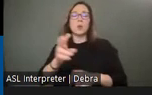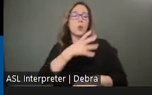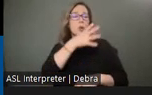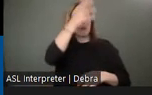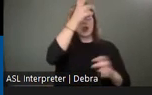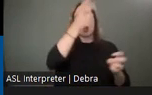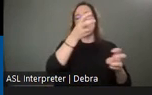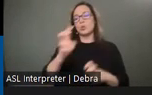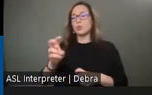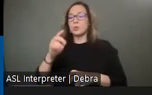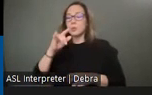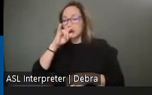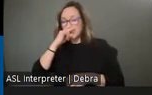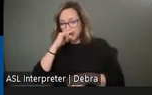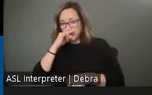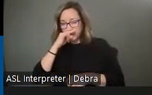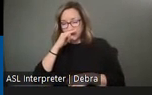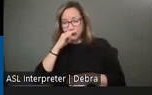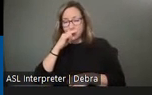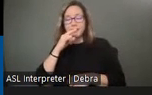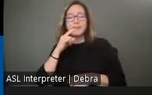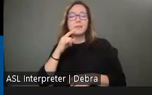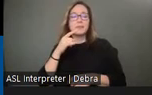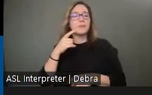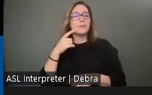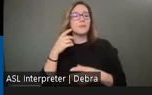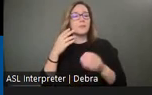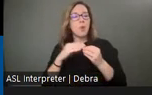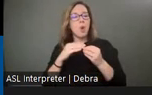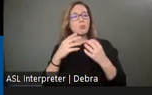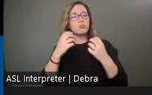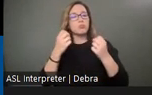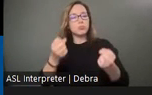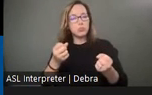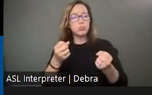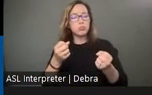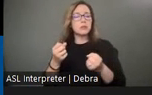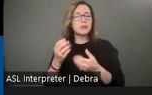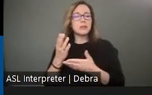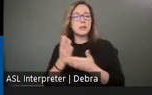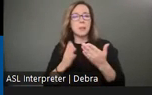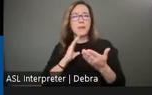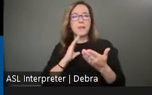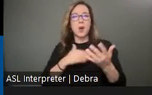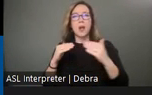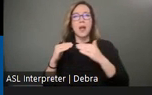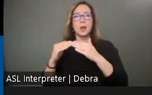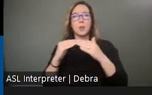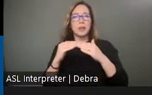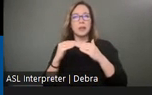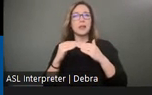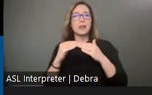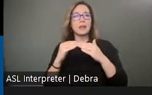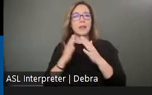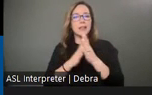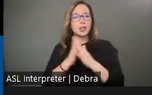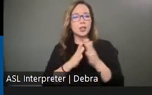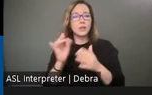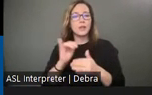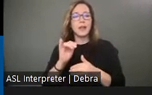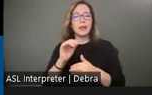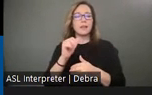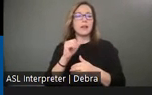a child. So we've strengthened that based on some of our equity initiatives with things like heirship